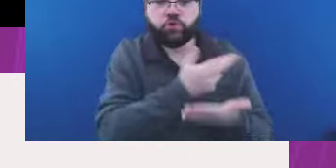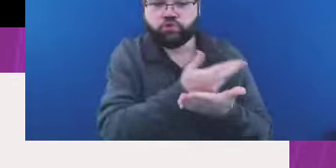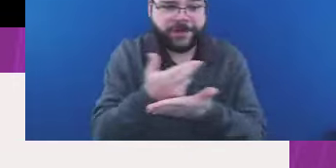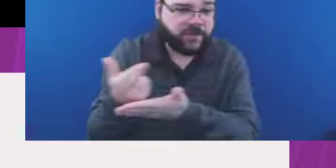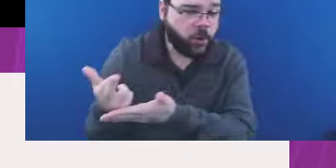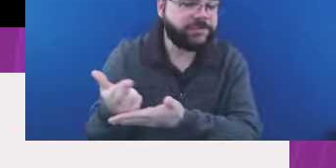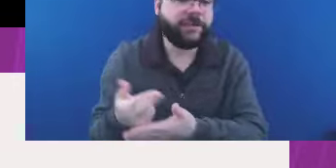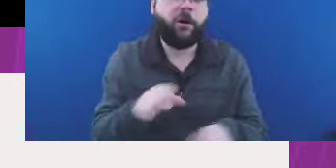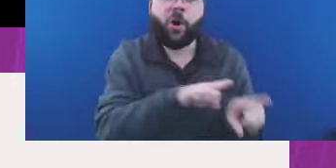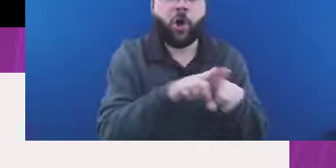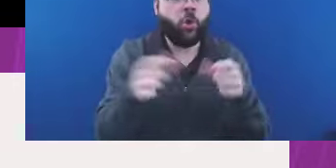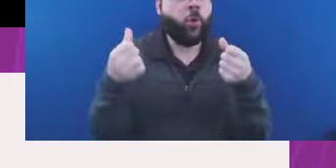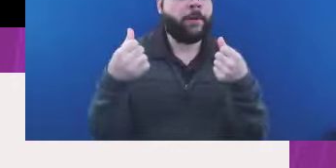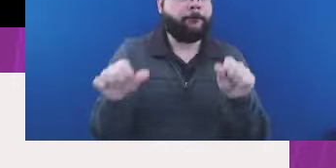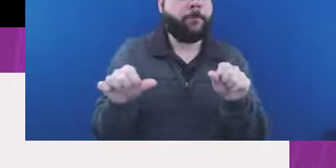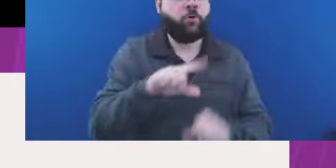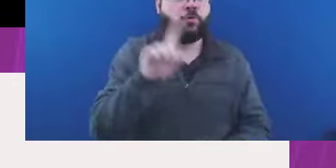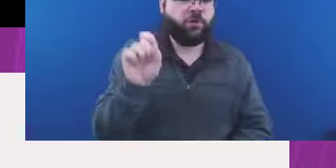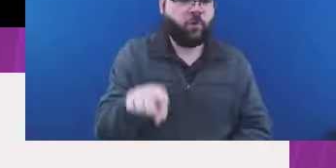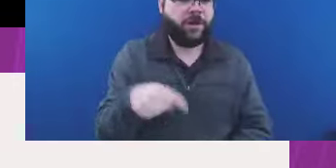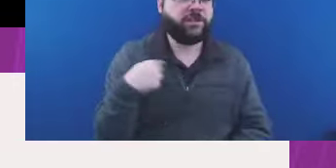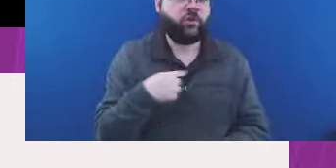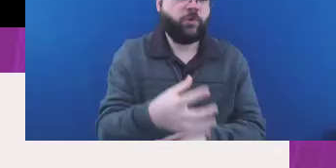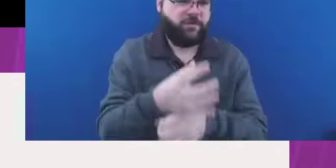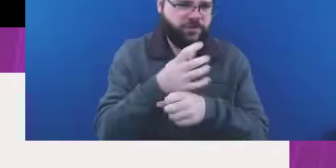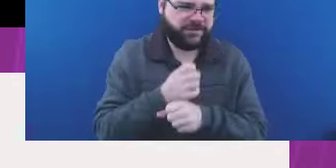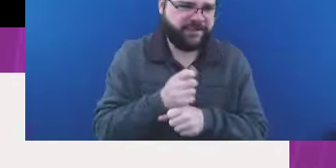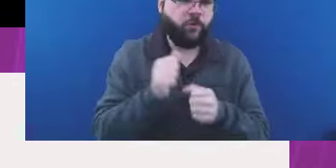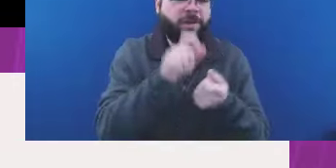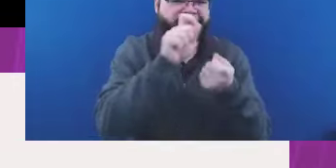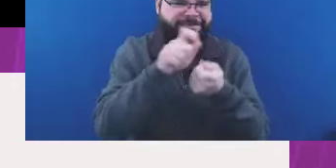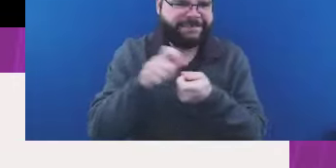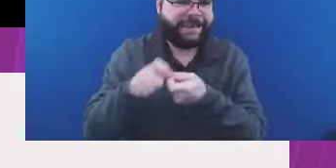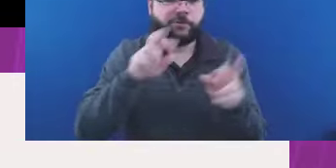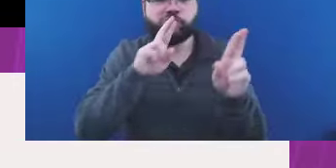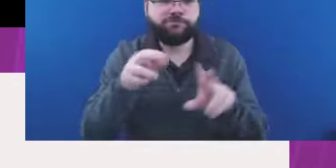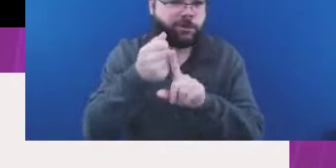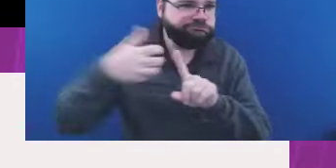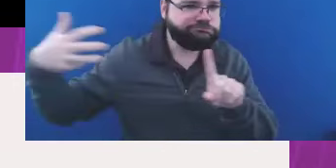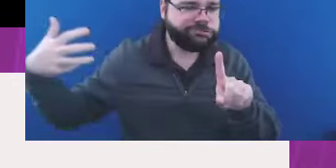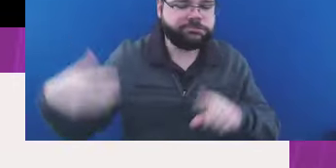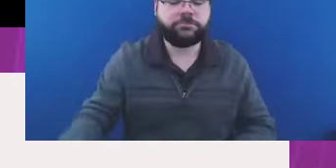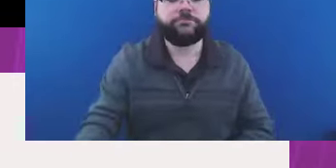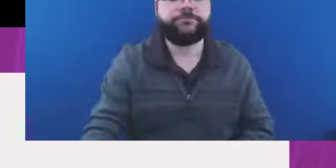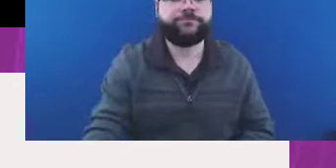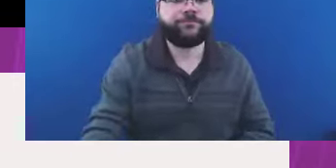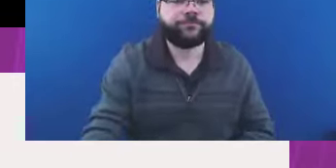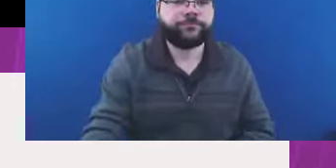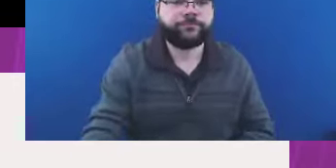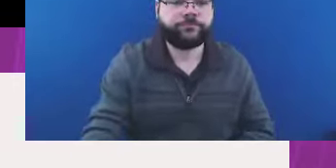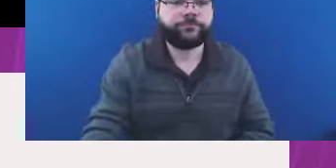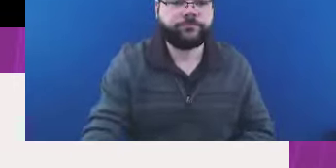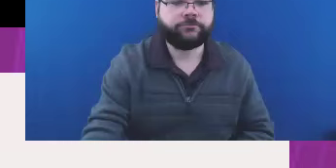We also post all of the questions that we receive along with detailed responses. So chances are, if you're having a